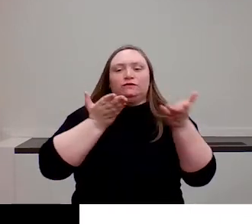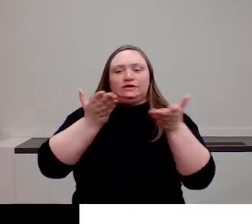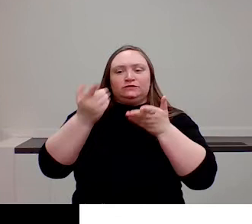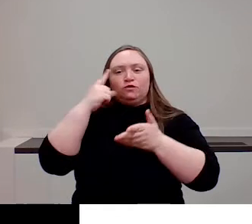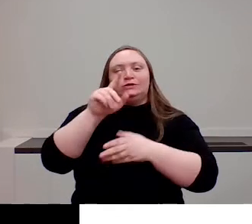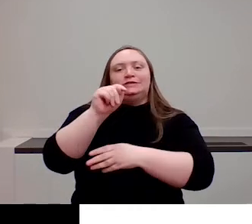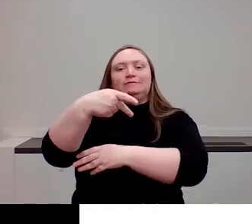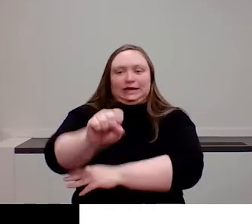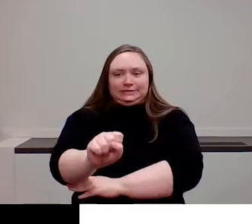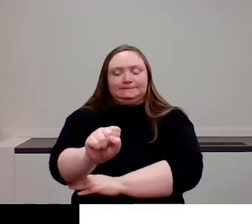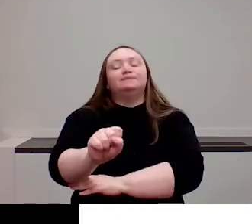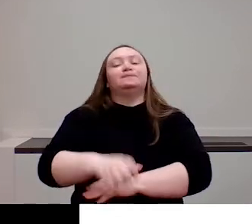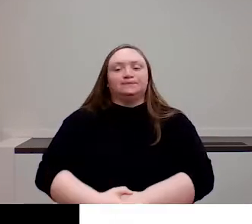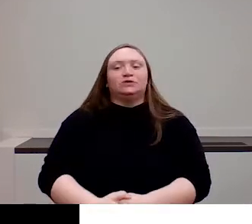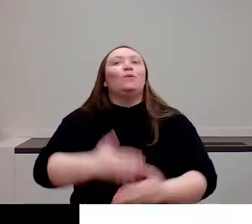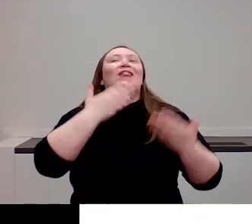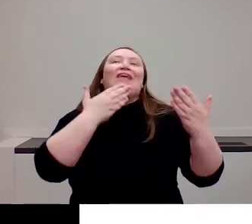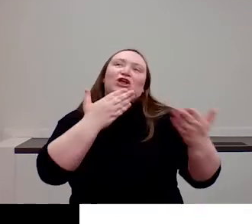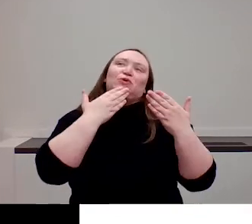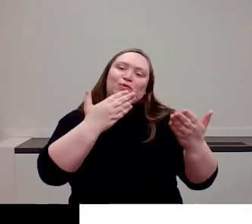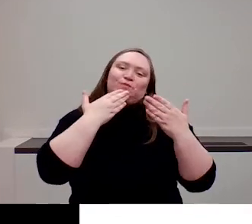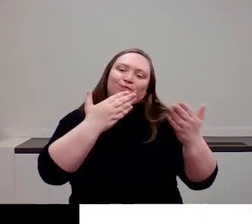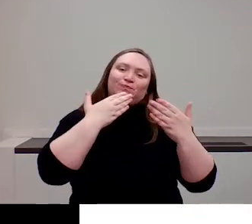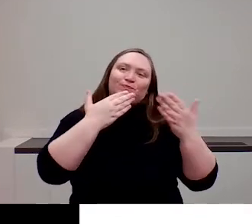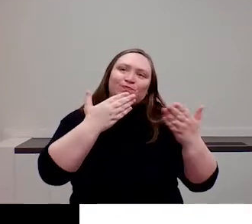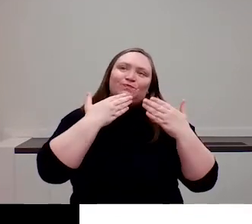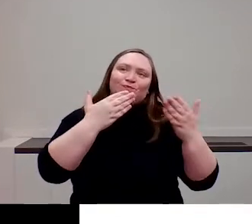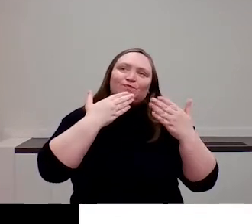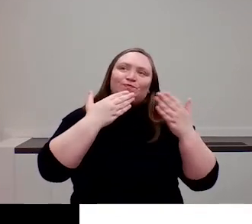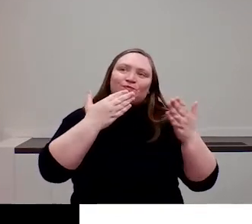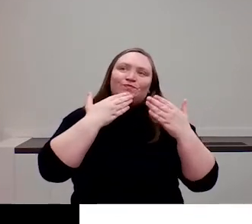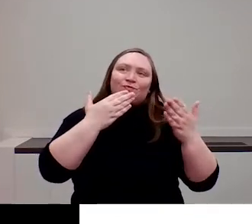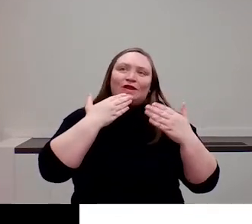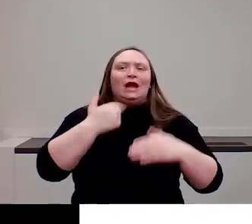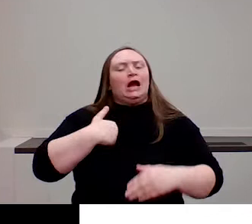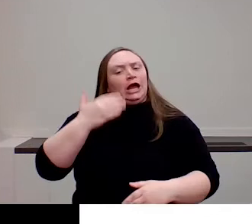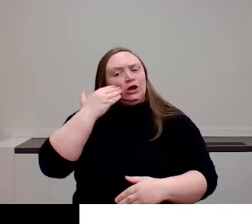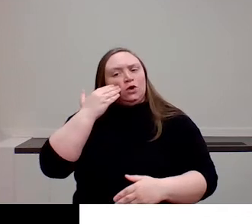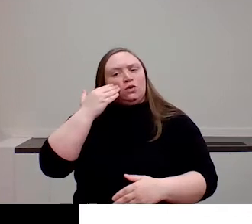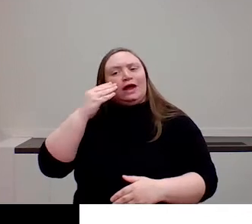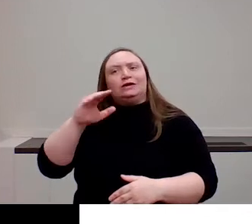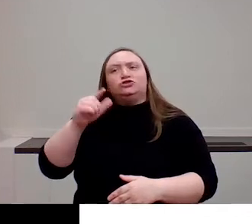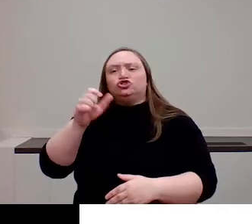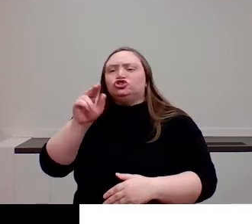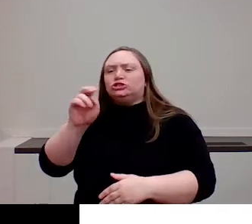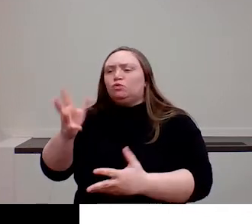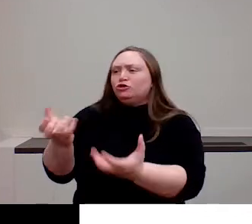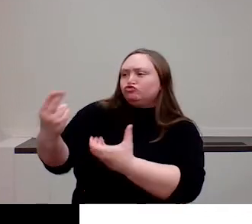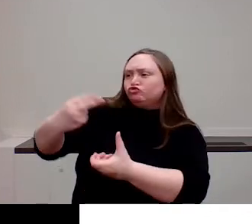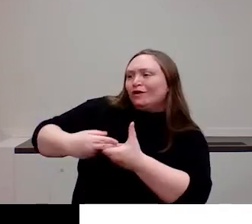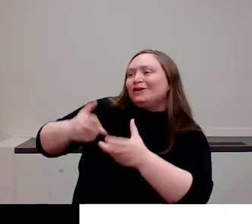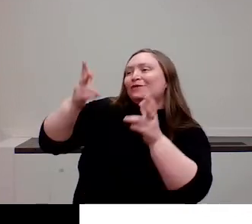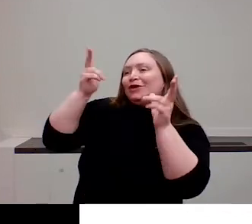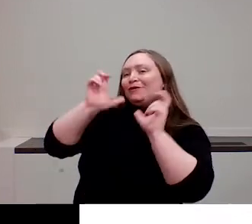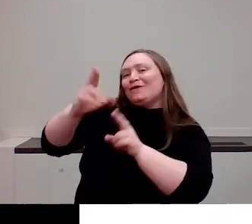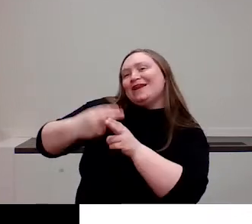Toledo Public Schools. So thank you. I know that Jean Marie was hoping to get on the meeting tonight to hear her